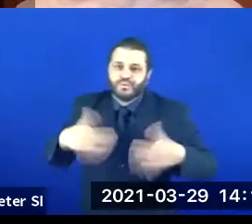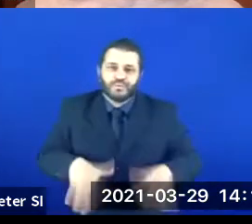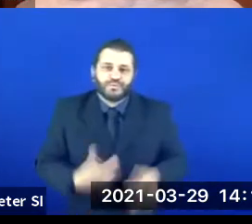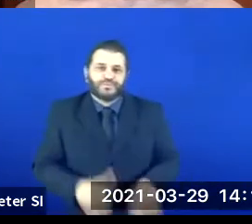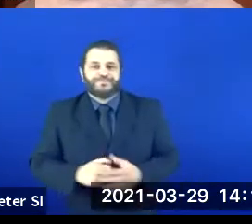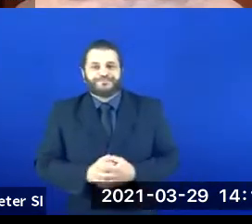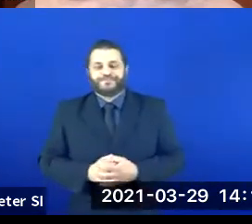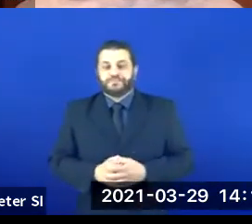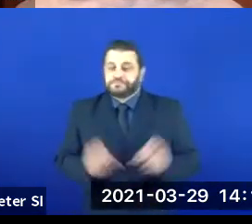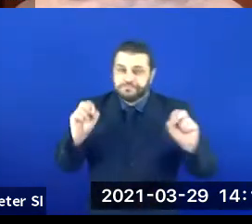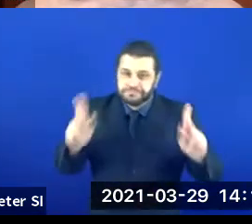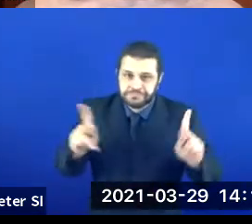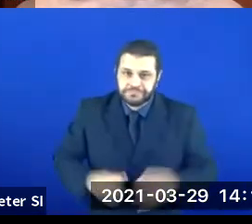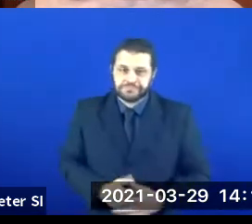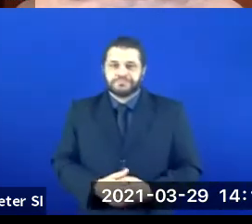there for these issues.